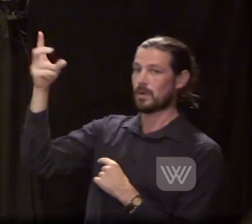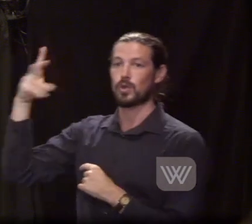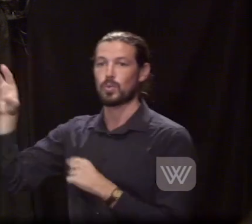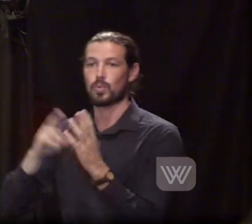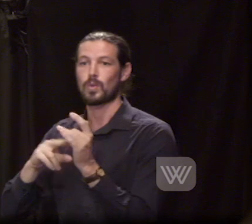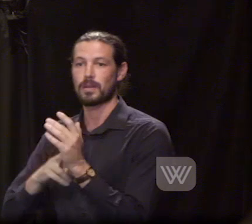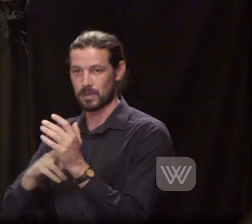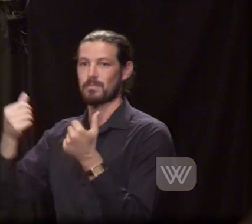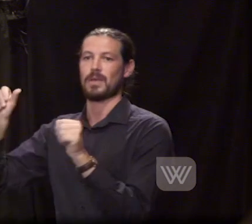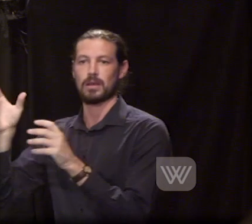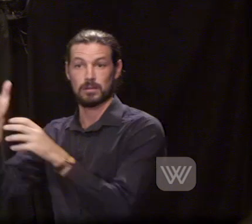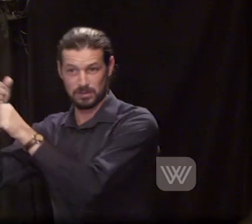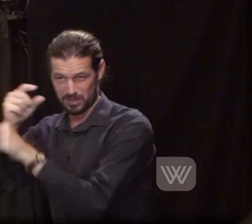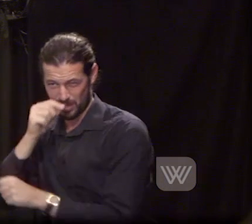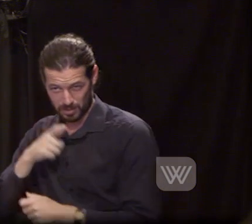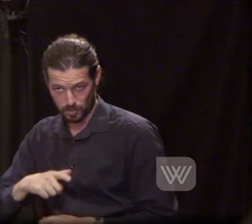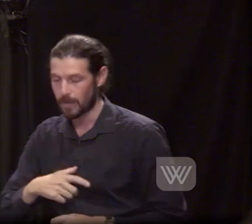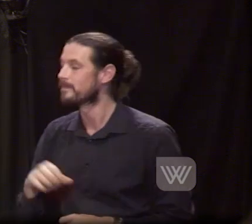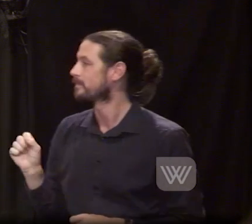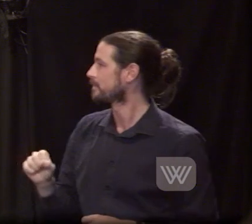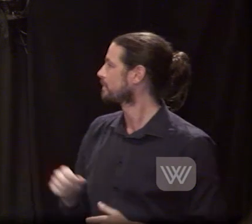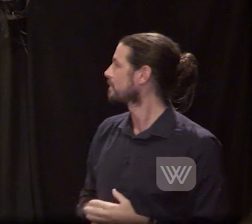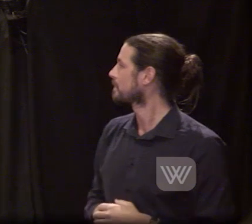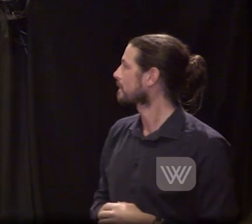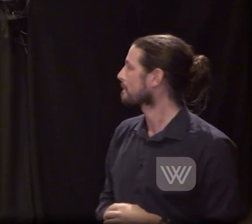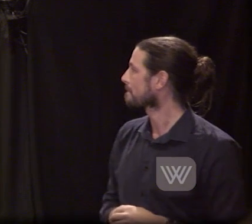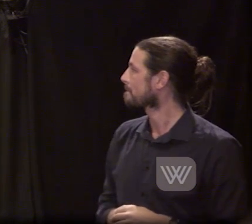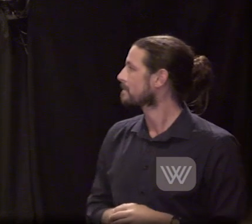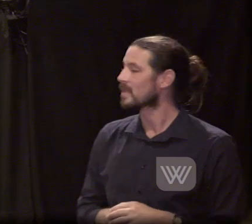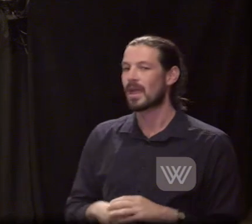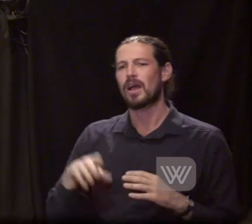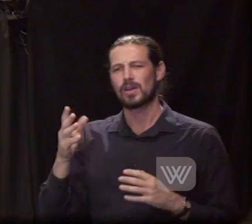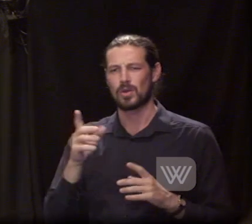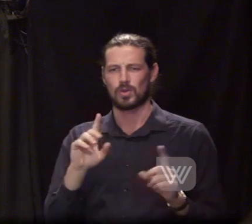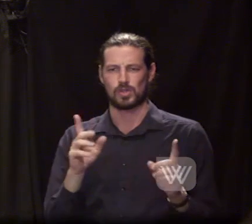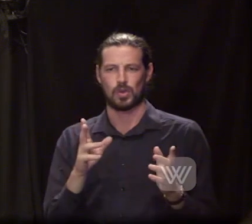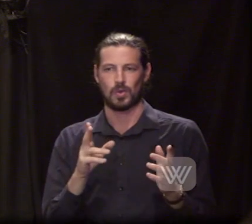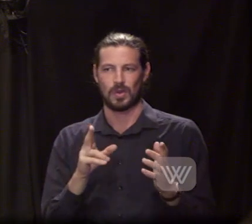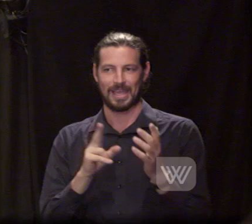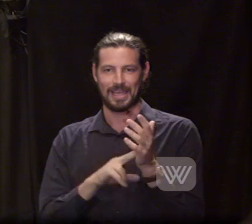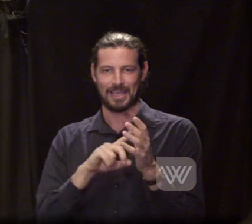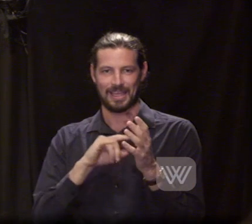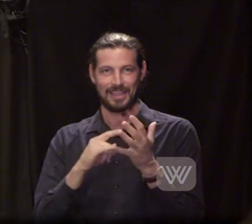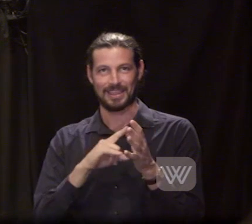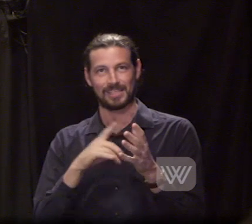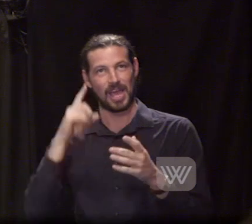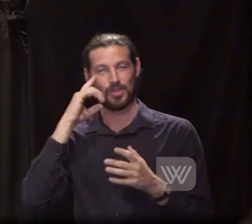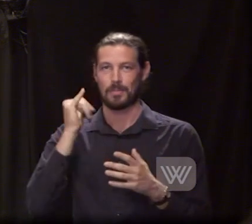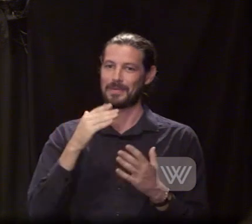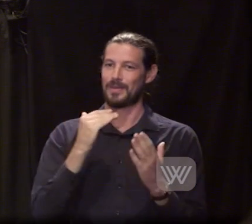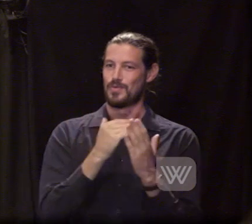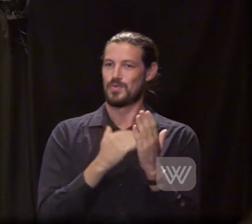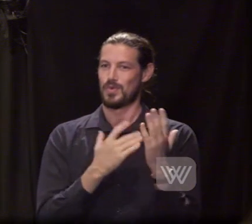back. So has NASA now instituted the policy of at least just, sender received? I would have thought that was kind